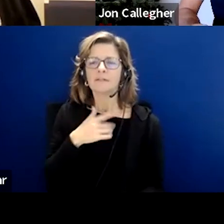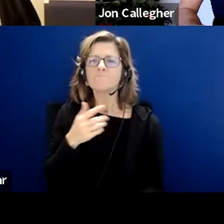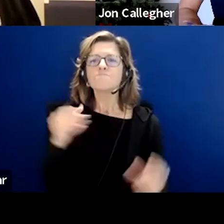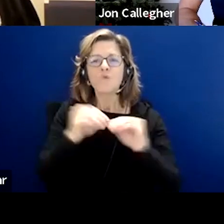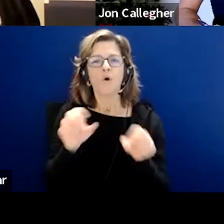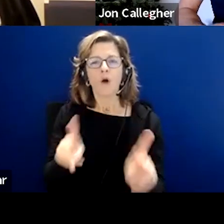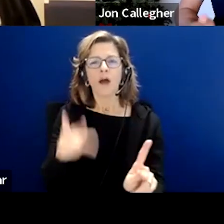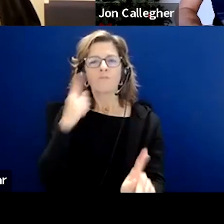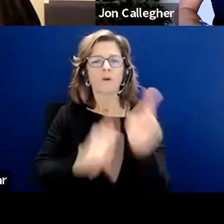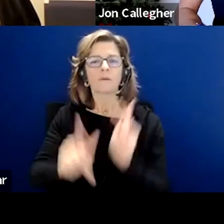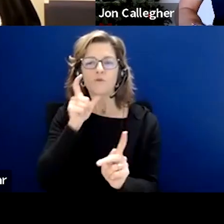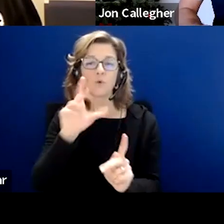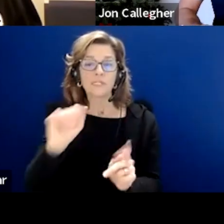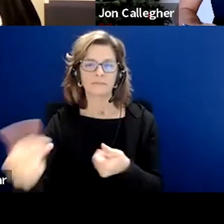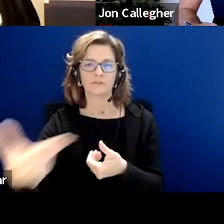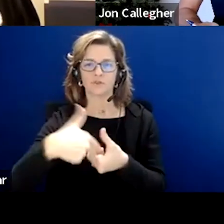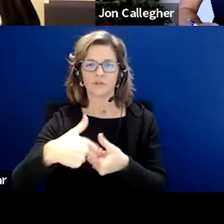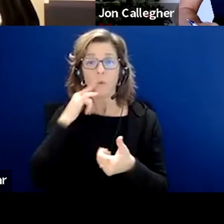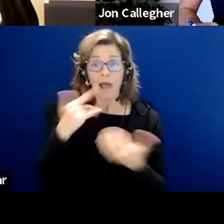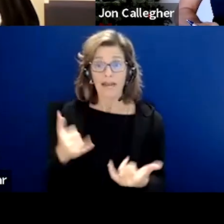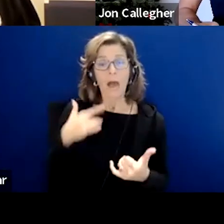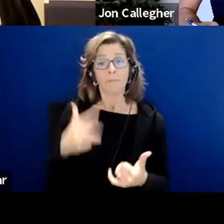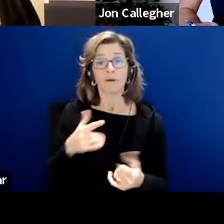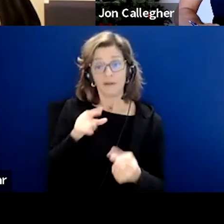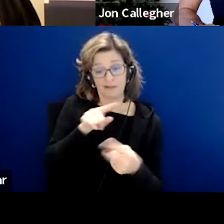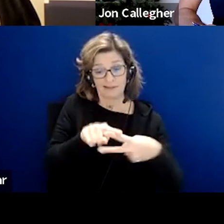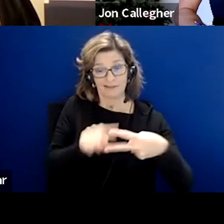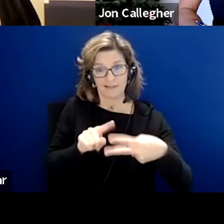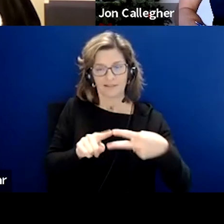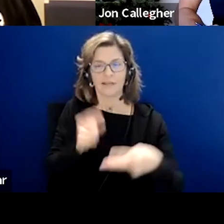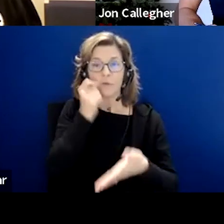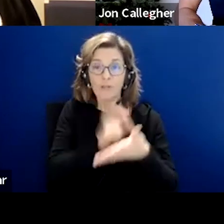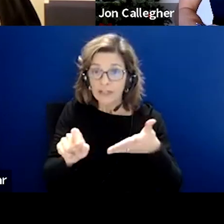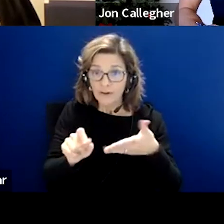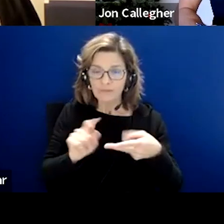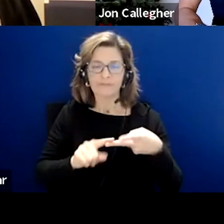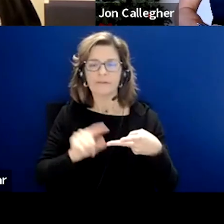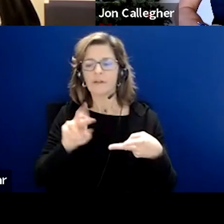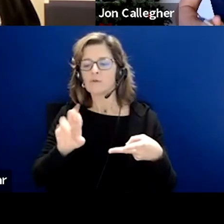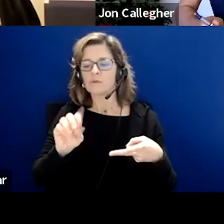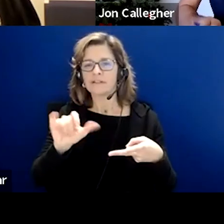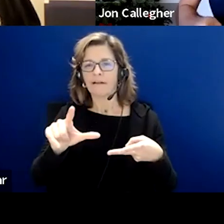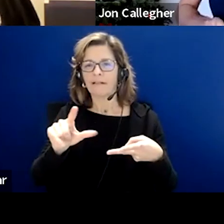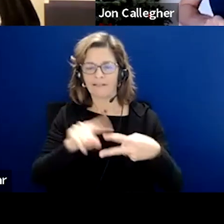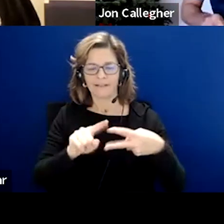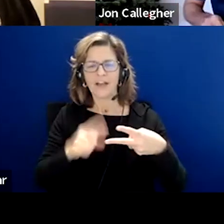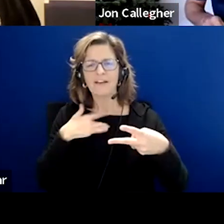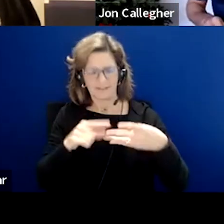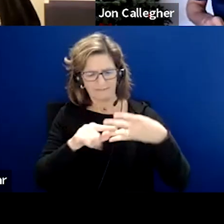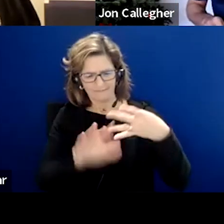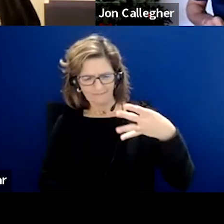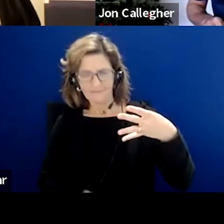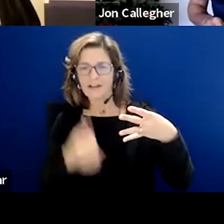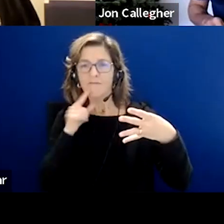with disabilities? The top two being clerical, administrative, and retail. So I